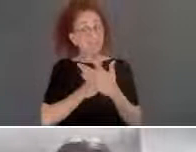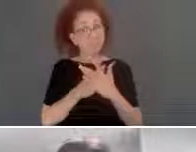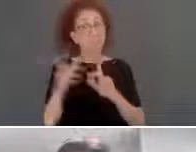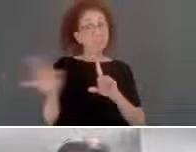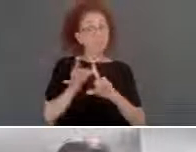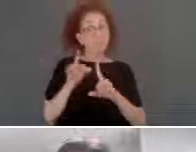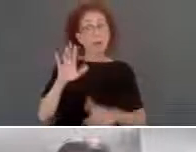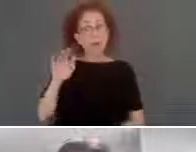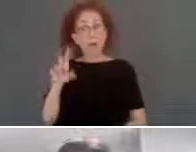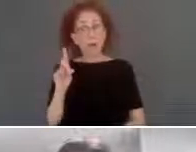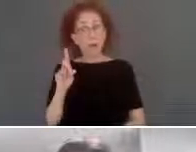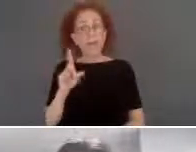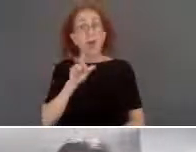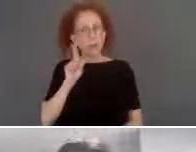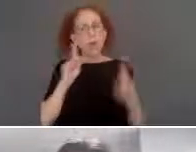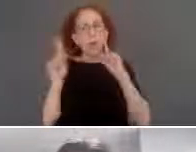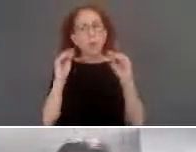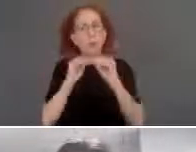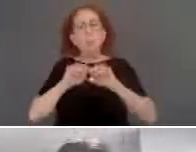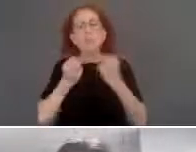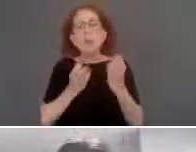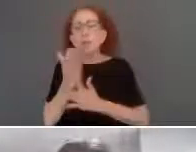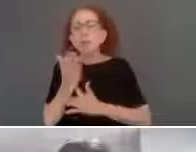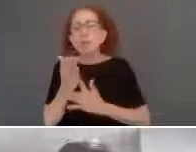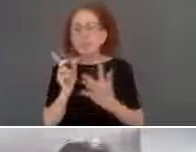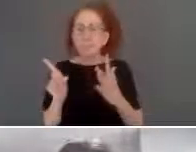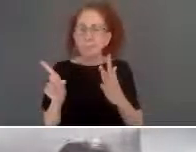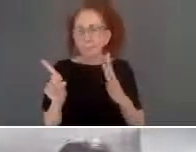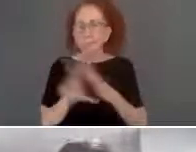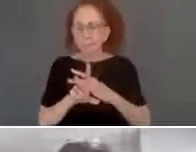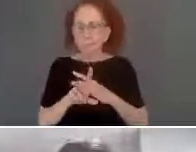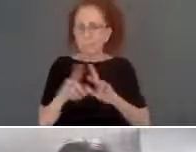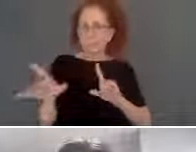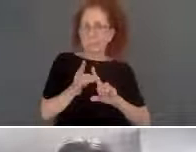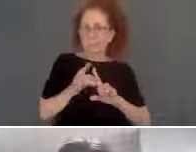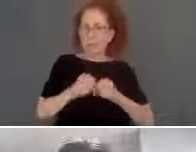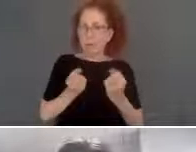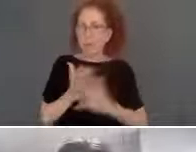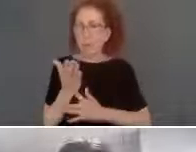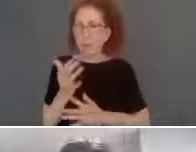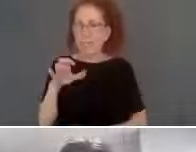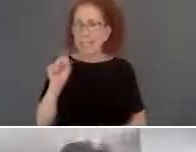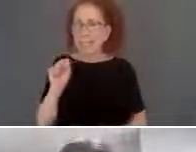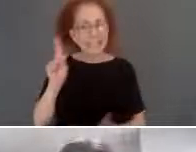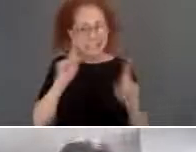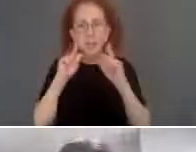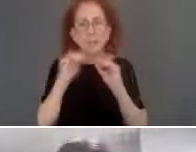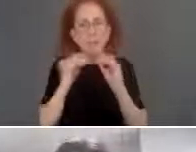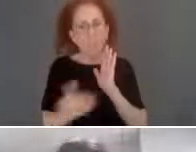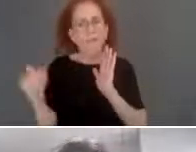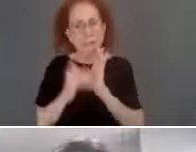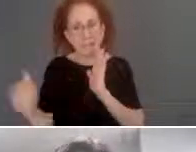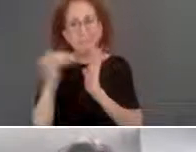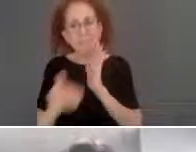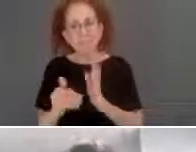heard more and more about breakthrough cases. It is coming up more and more. We're seeing more breakthrough